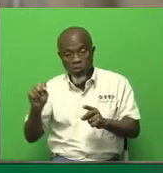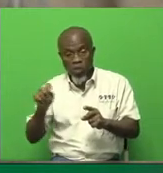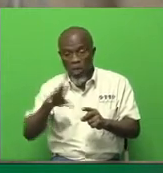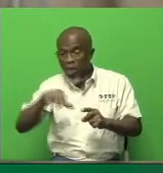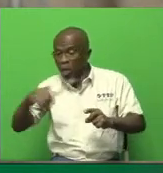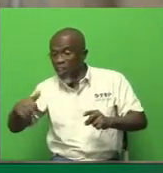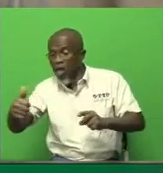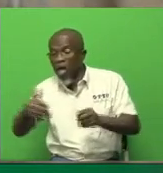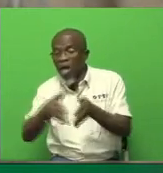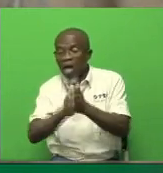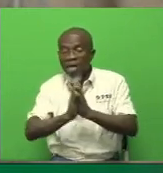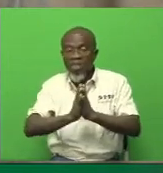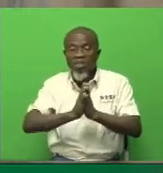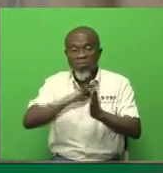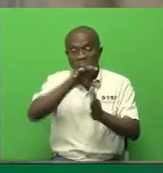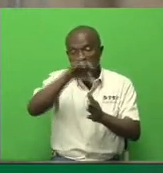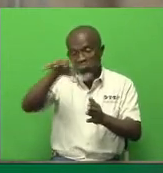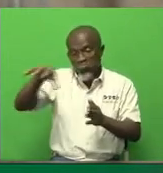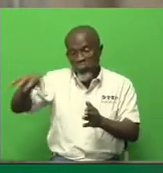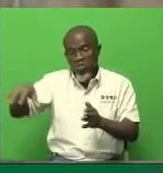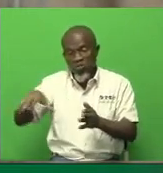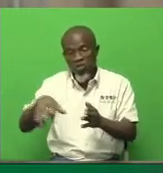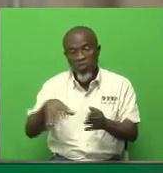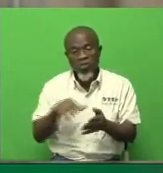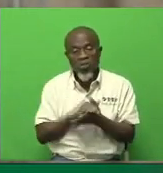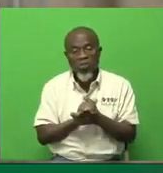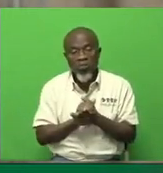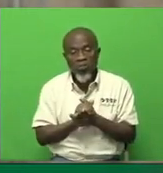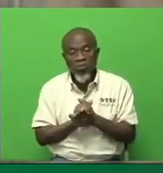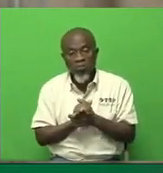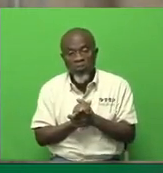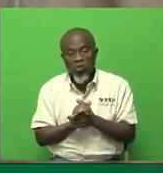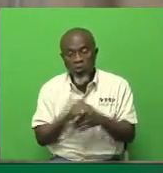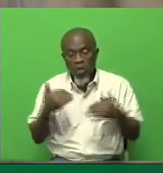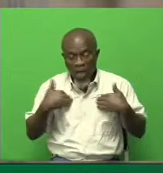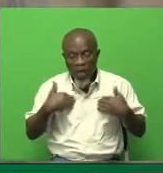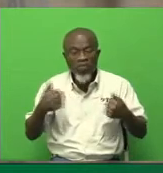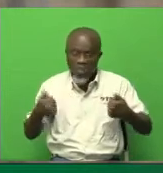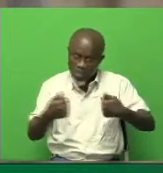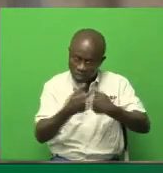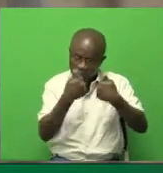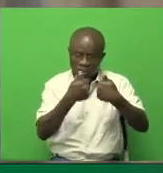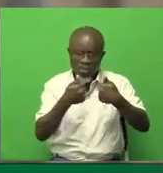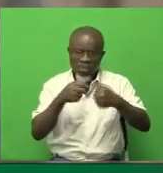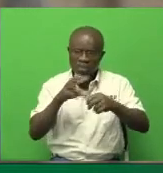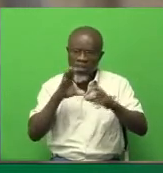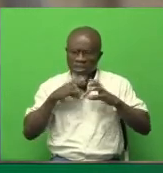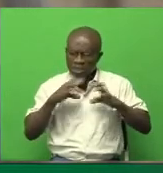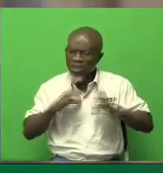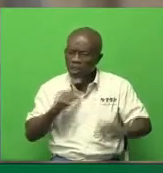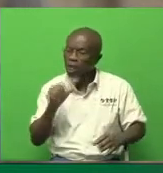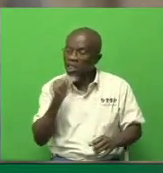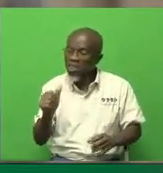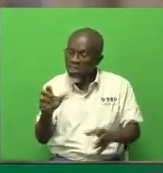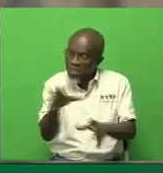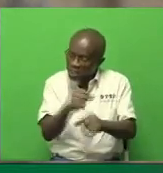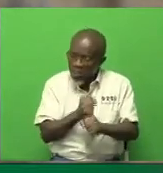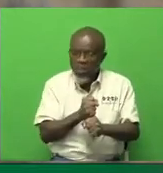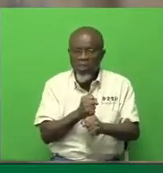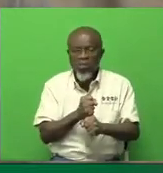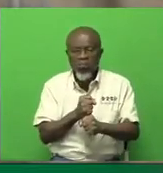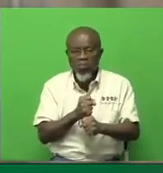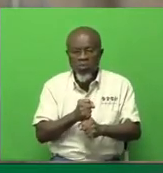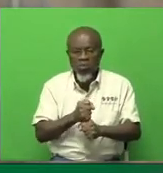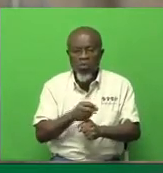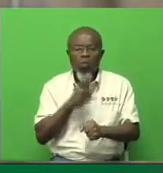own constituencies many of us represent rural areas and we have the challenge of citizens not being able to get pipe born vote and so on and